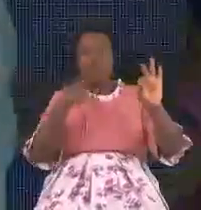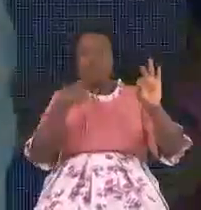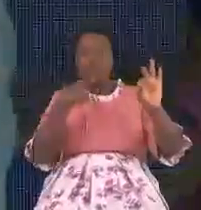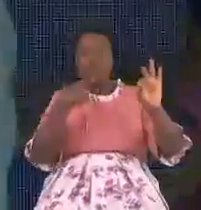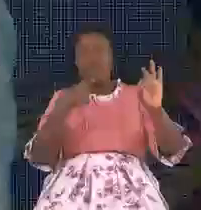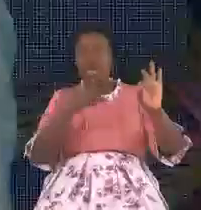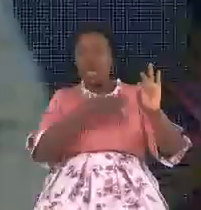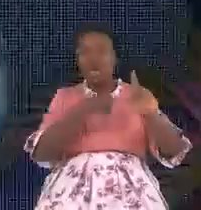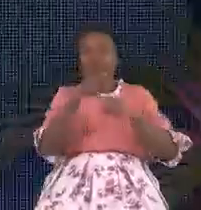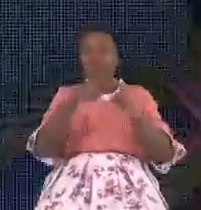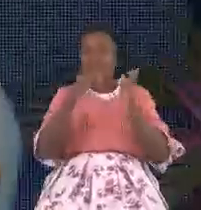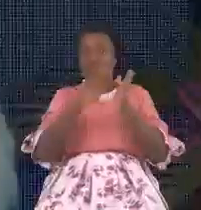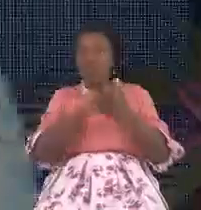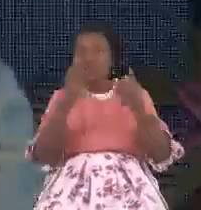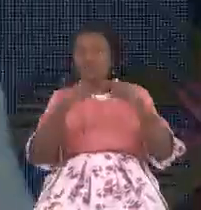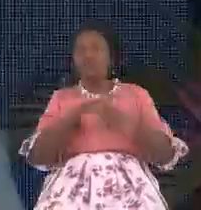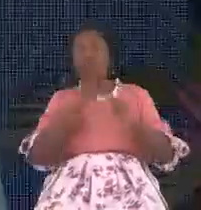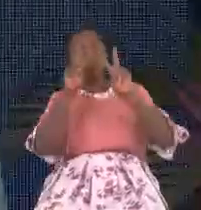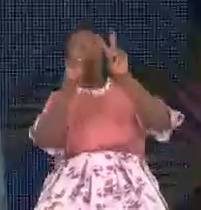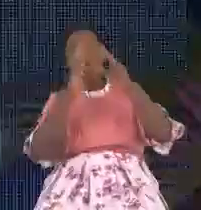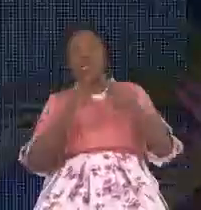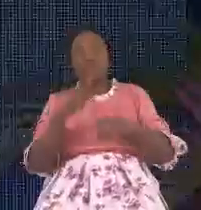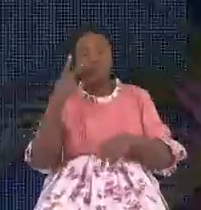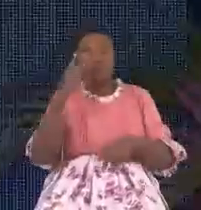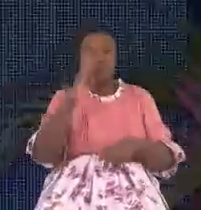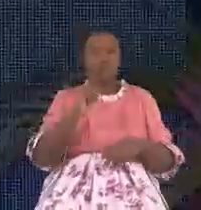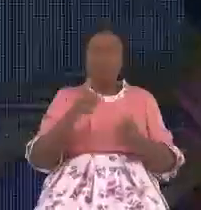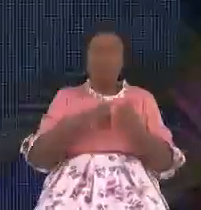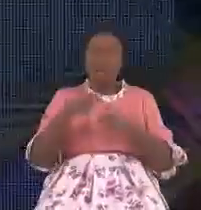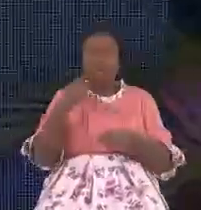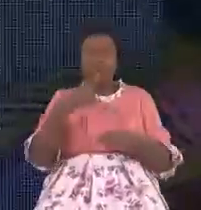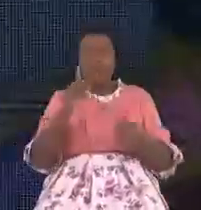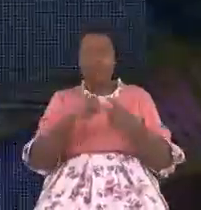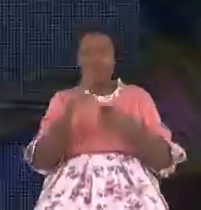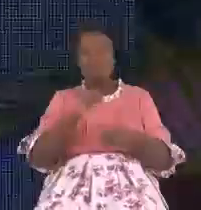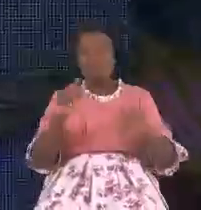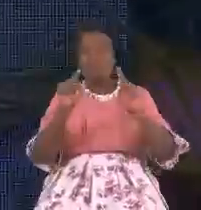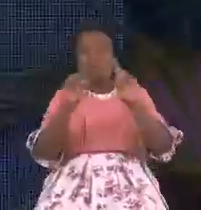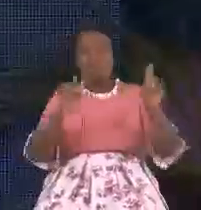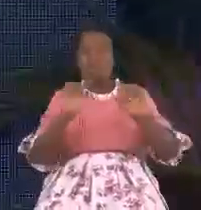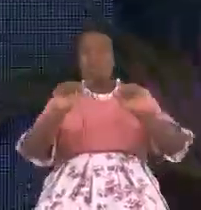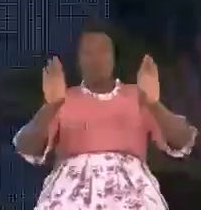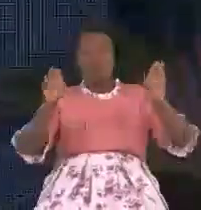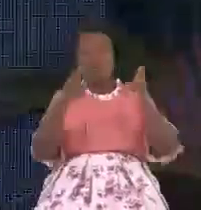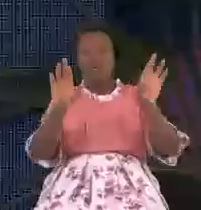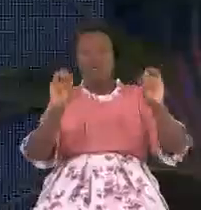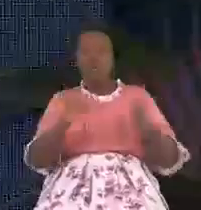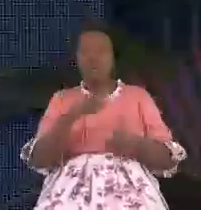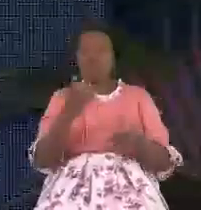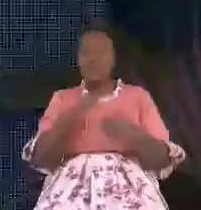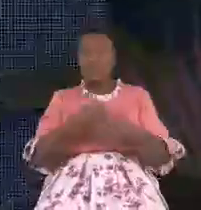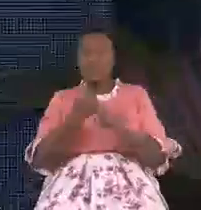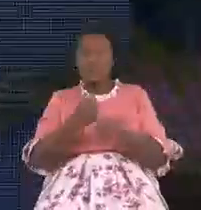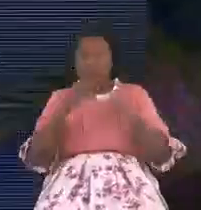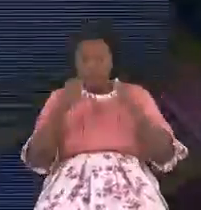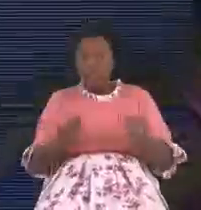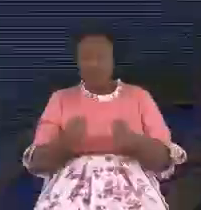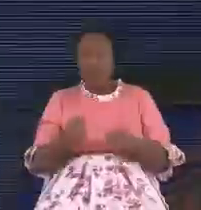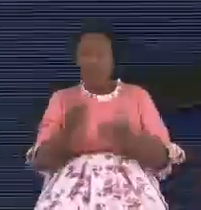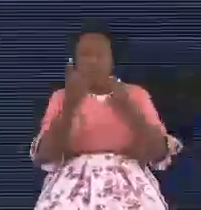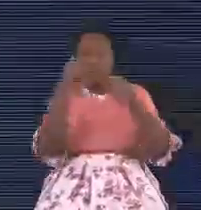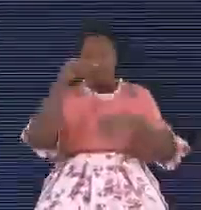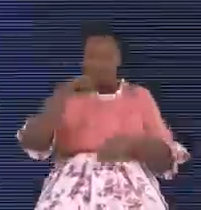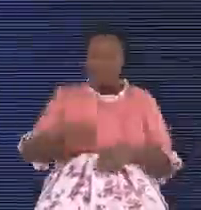him and said unto him zacchaeus make his and come down